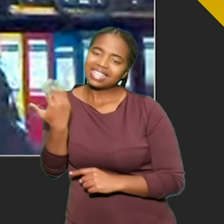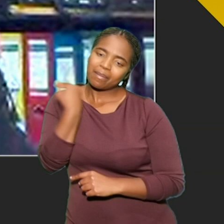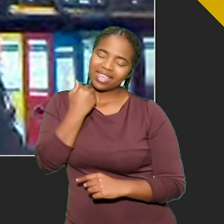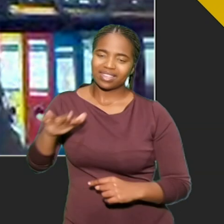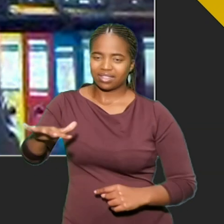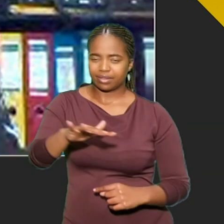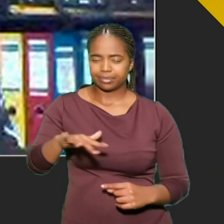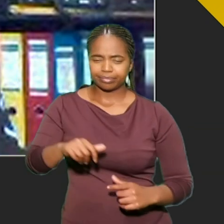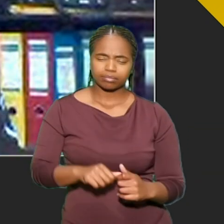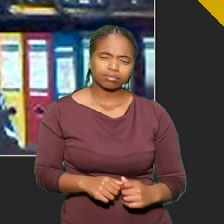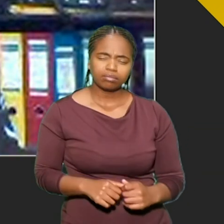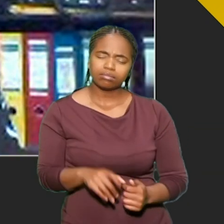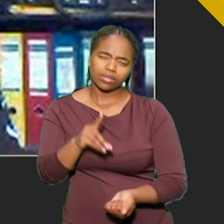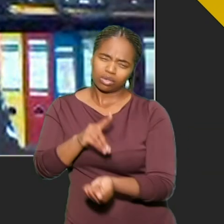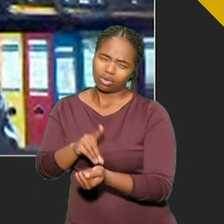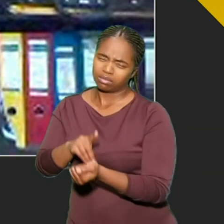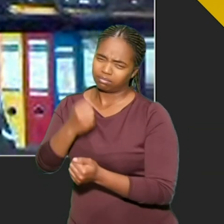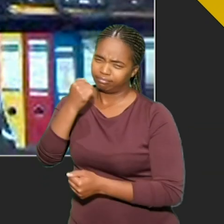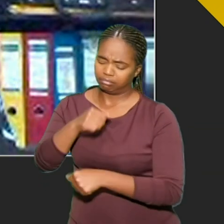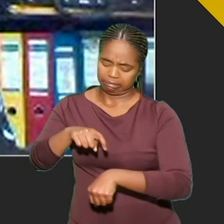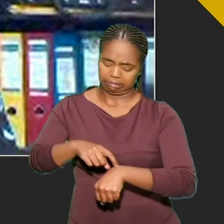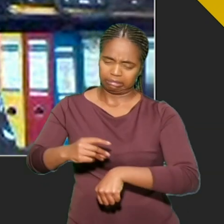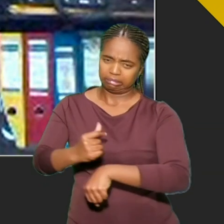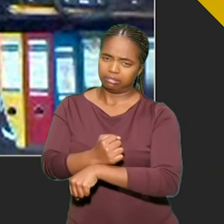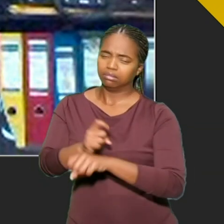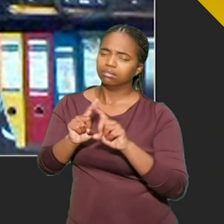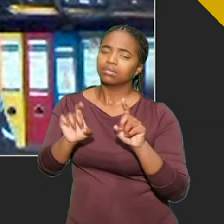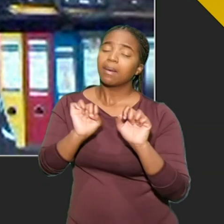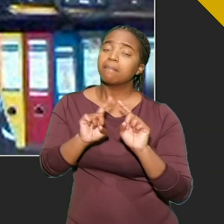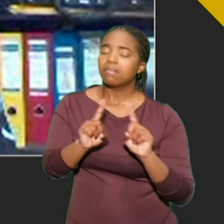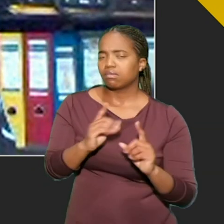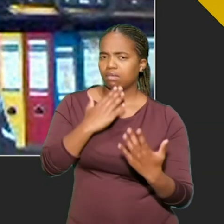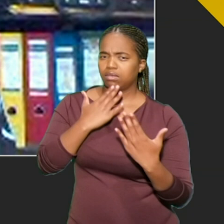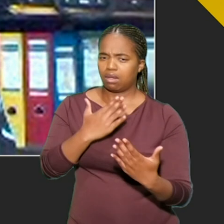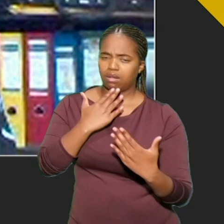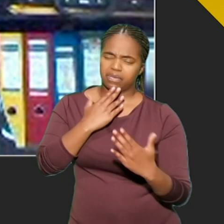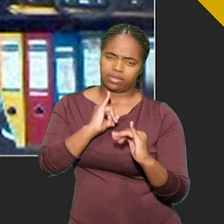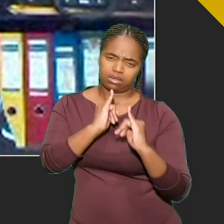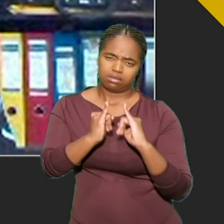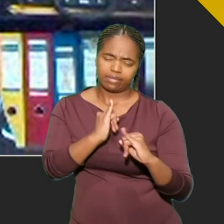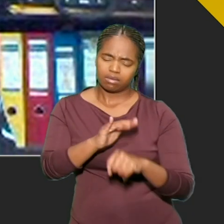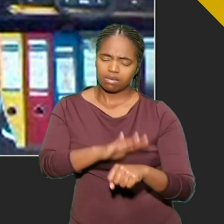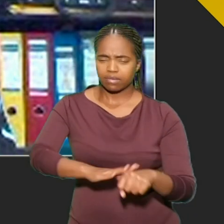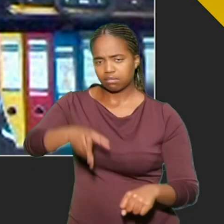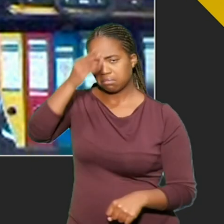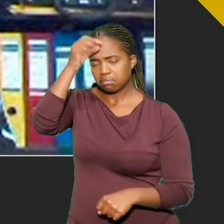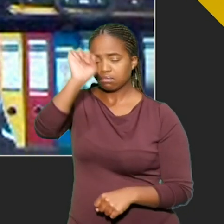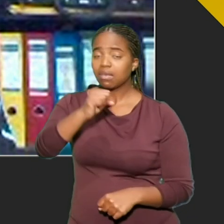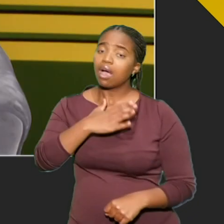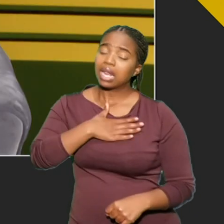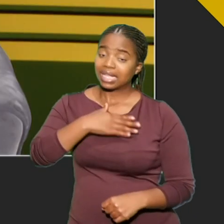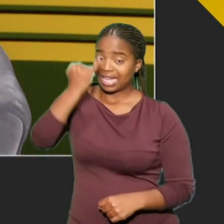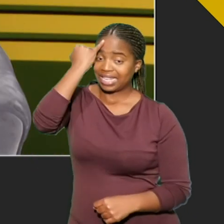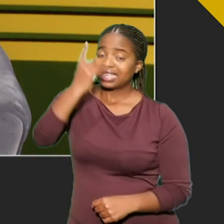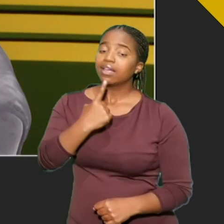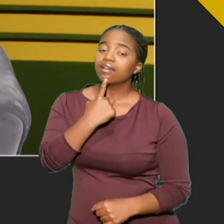Dr. Mpahlwa Kimaswabi, yeah. We've run out of time, but you've been absolutely key to our conversation with Rutile. And also, I like the idea of you